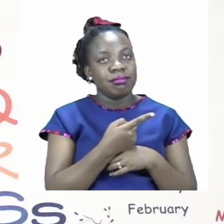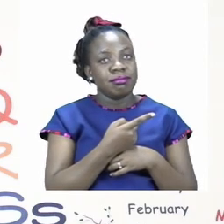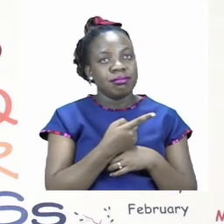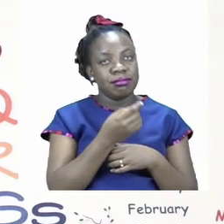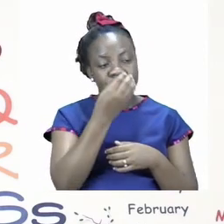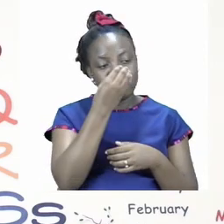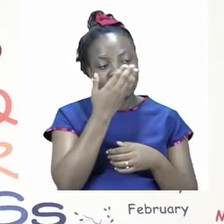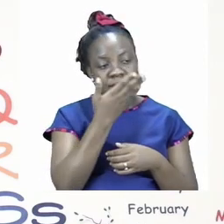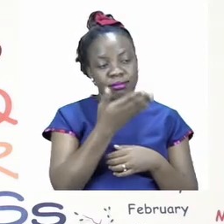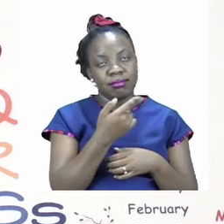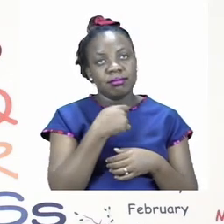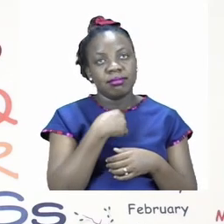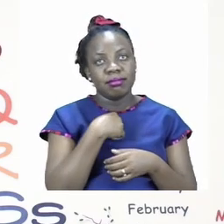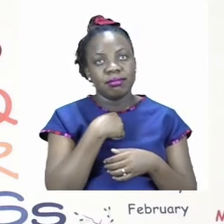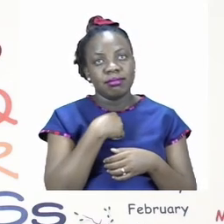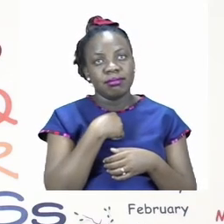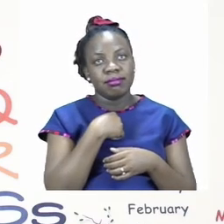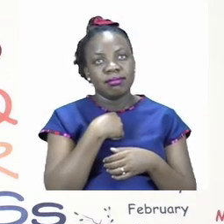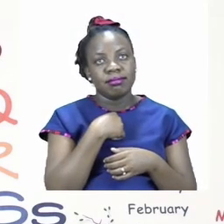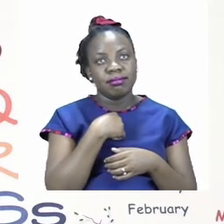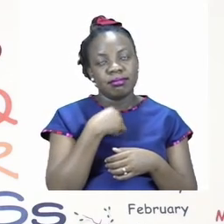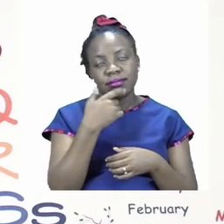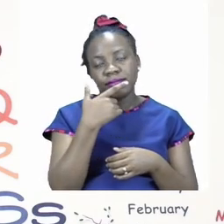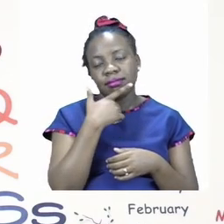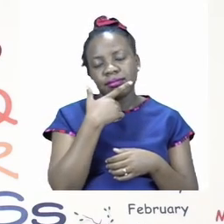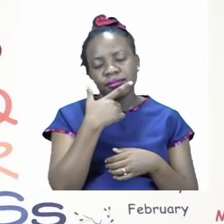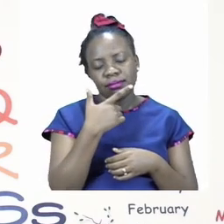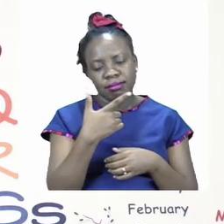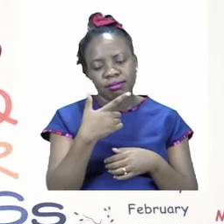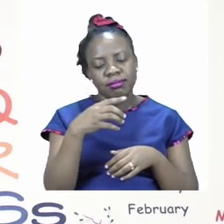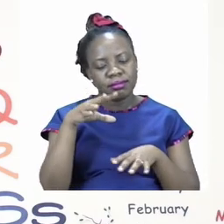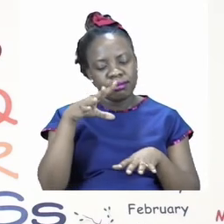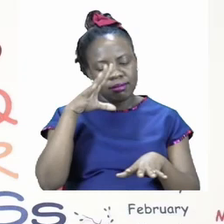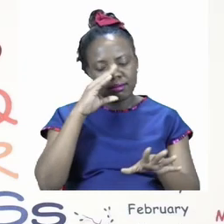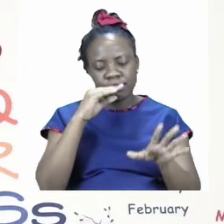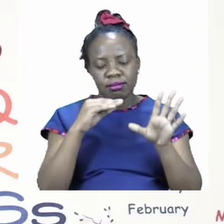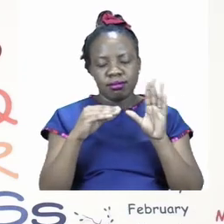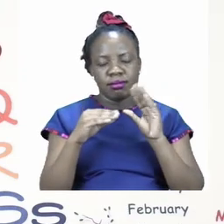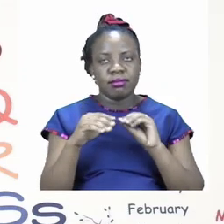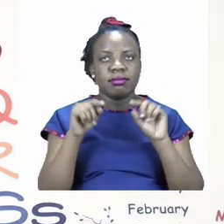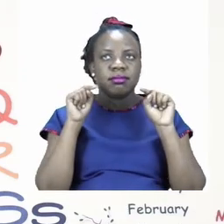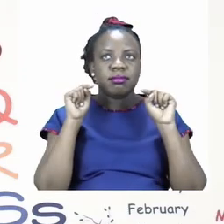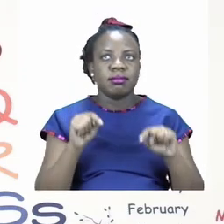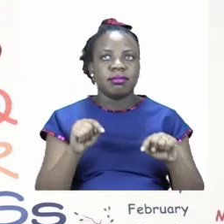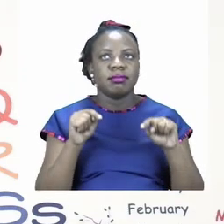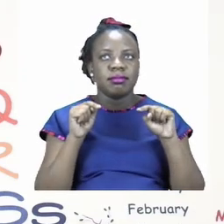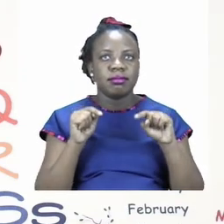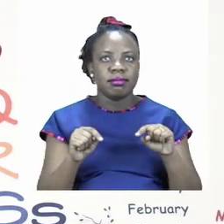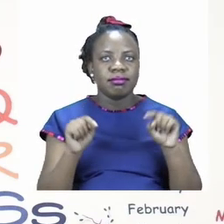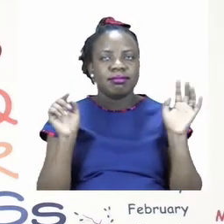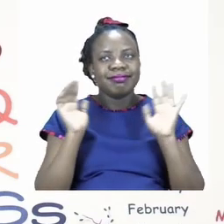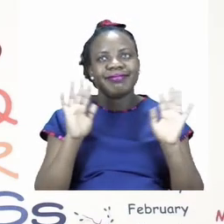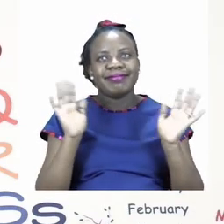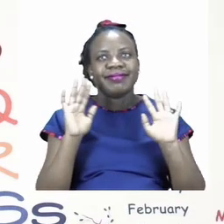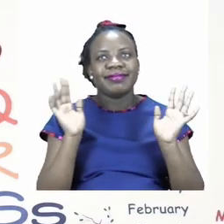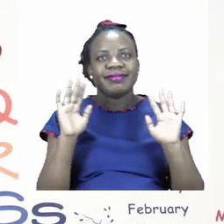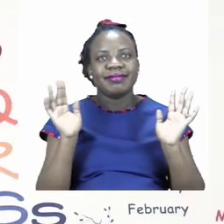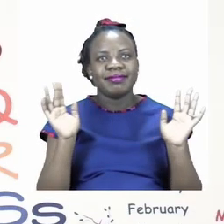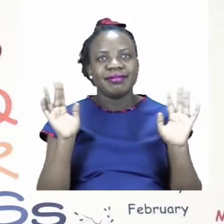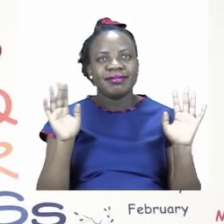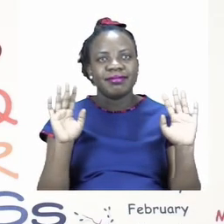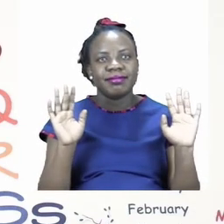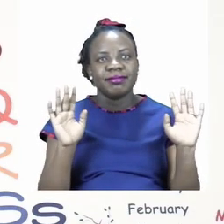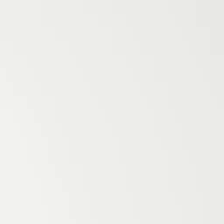from Sashi and I would like to say thank you so much for joining us today, and